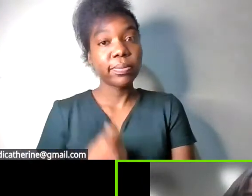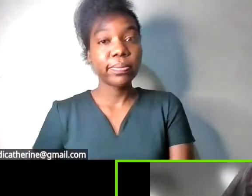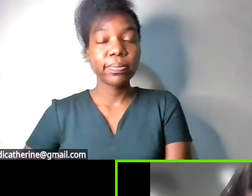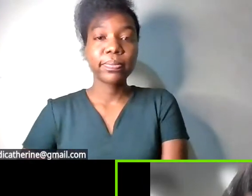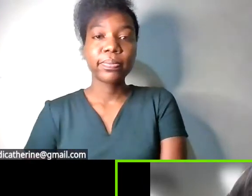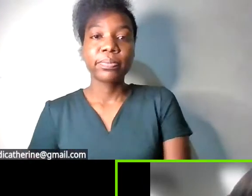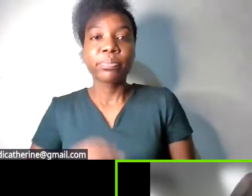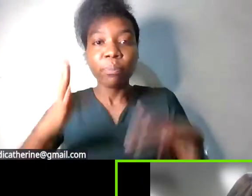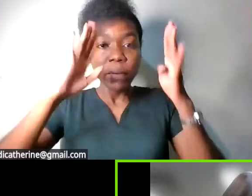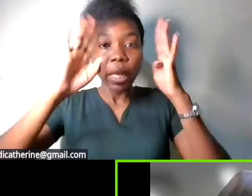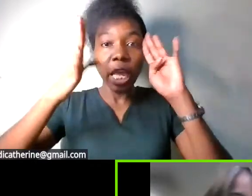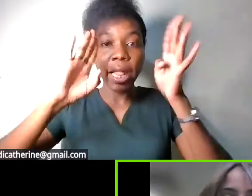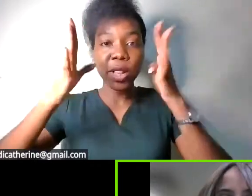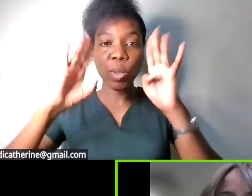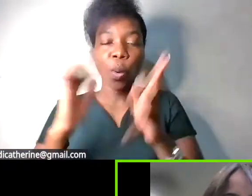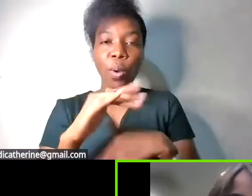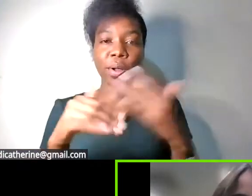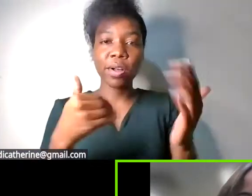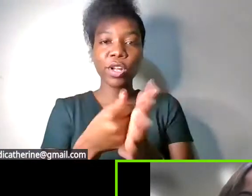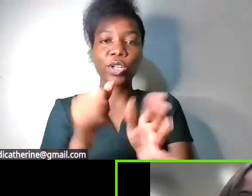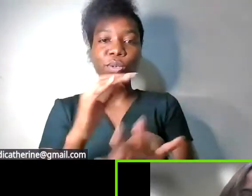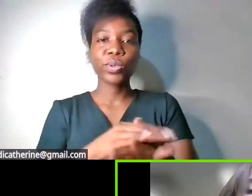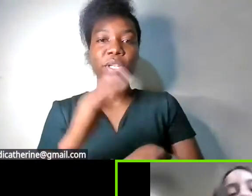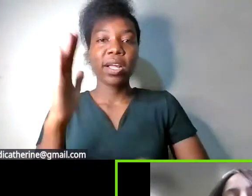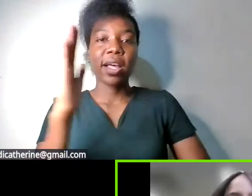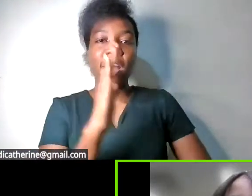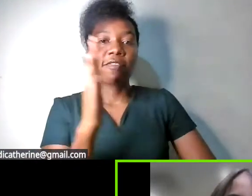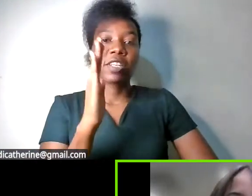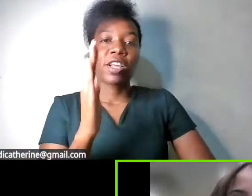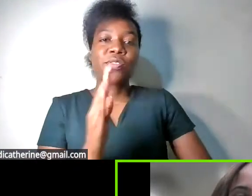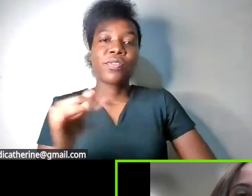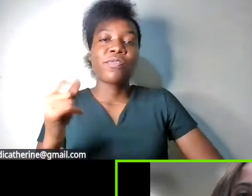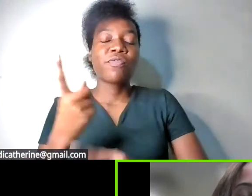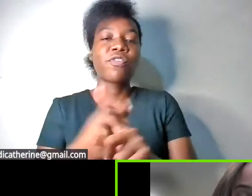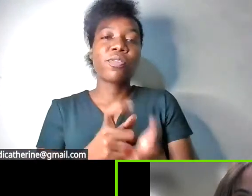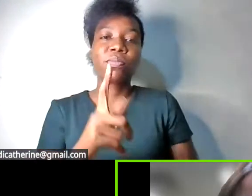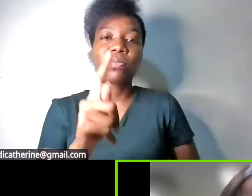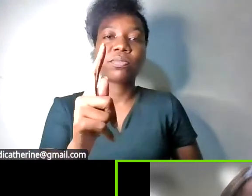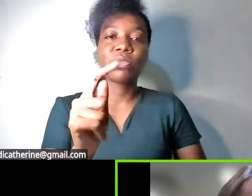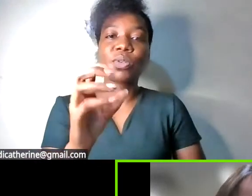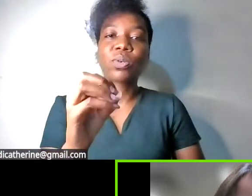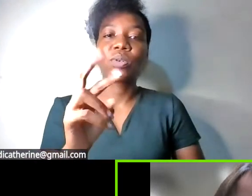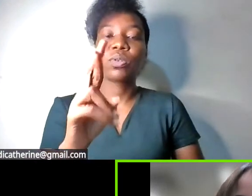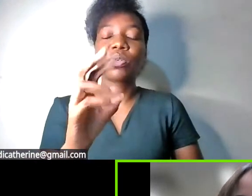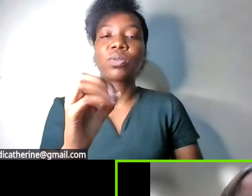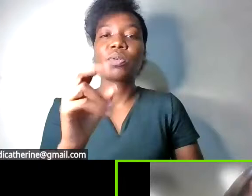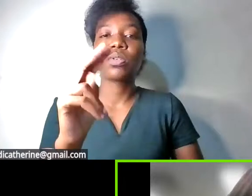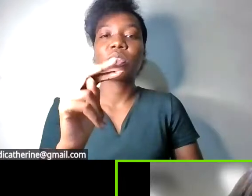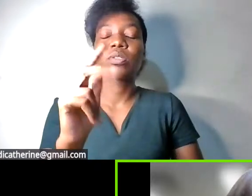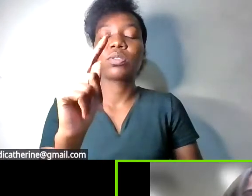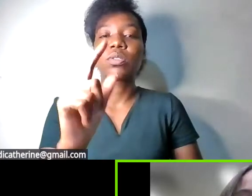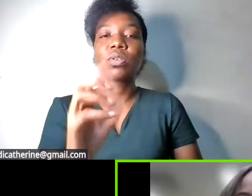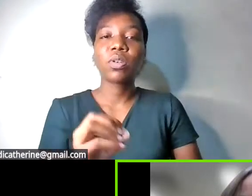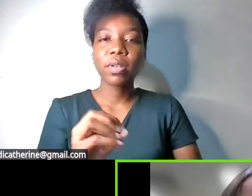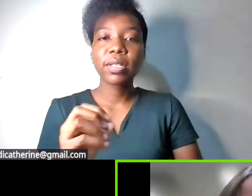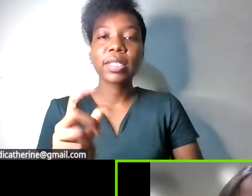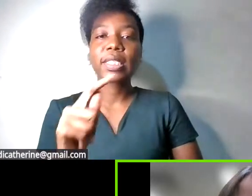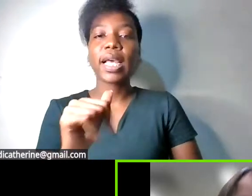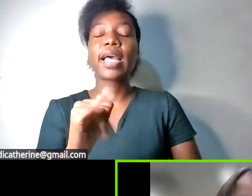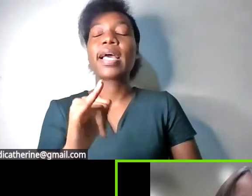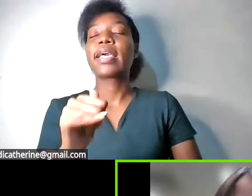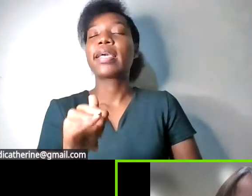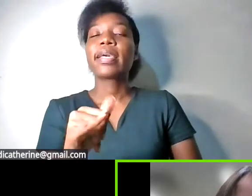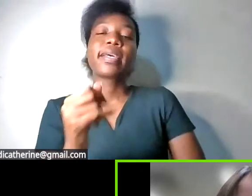Hello, everyone. Good afternoon from Toronto, from Tyee International Institute. I'm all